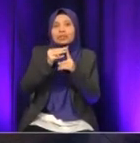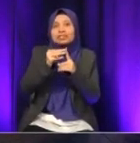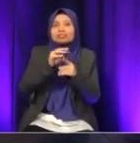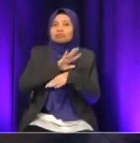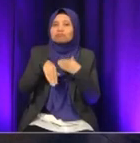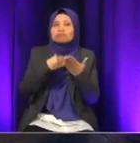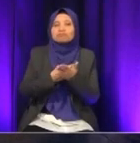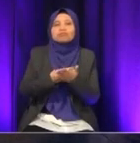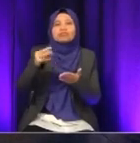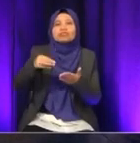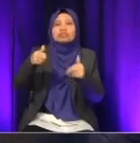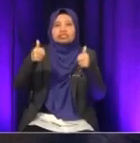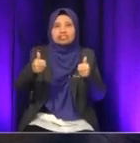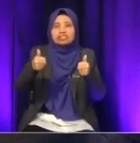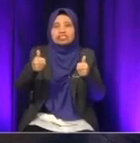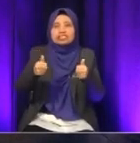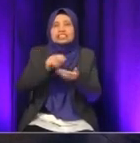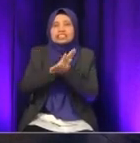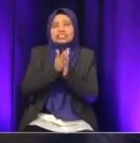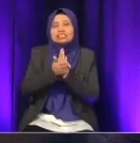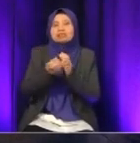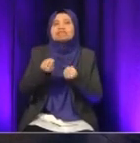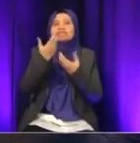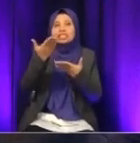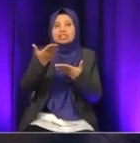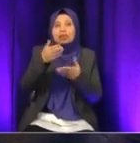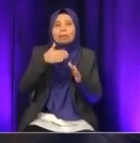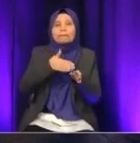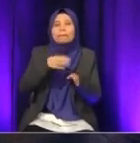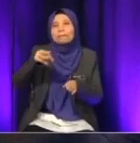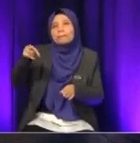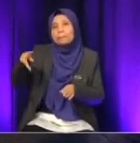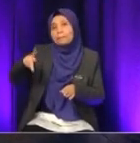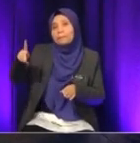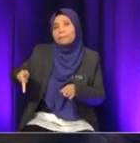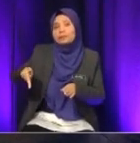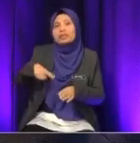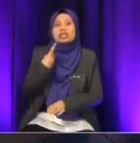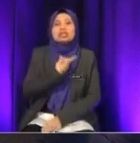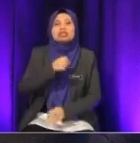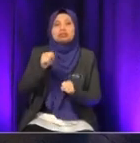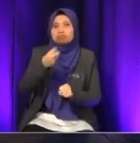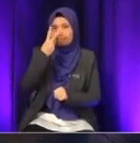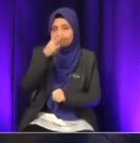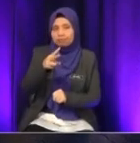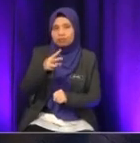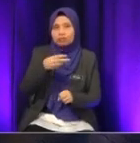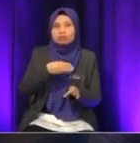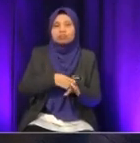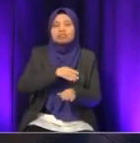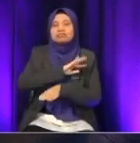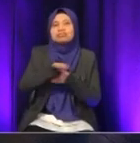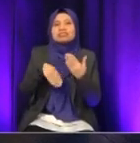voucher. Definitely, okay. So please tell us. Okay, so I think we can see from the number of sticks